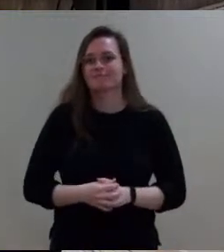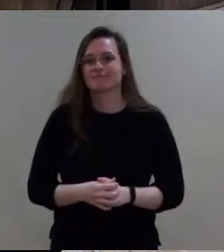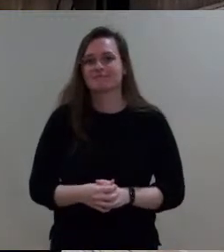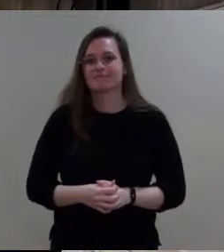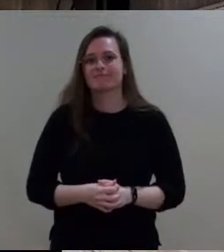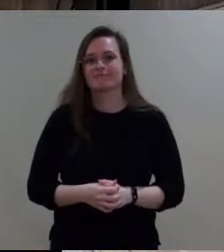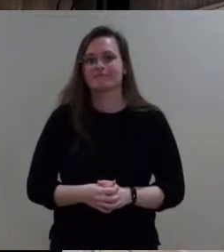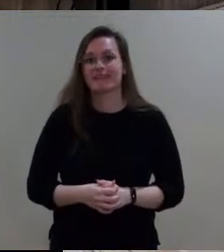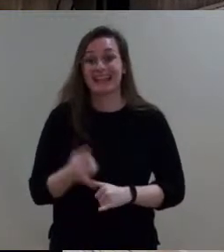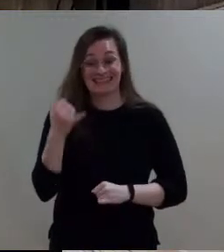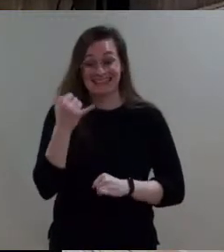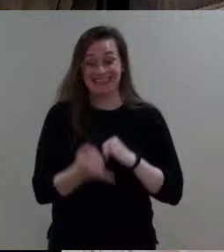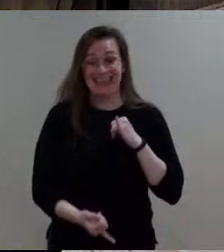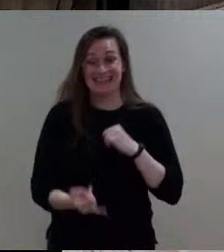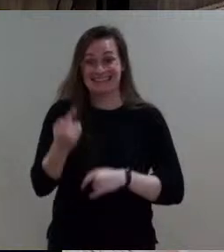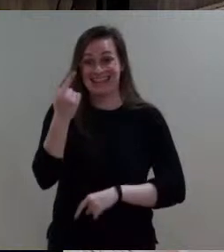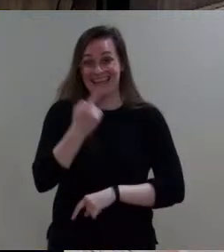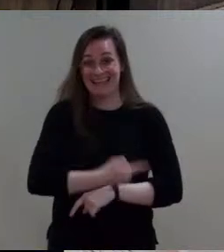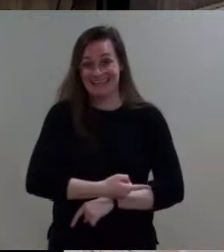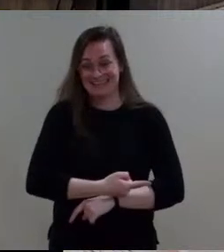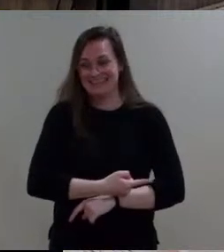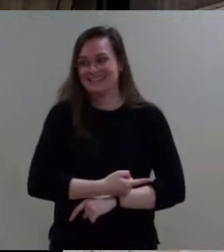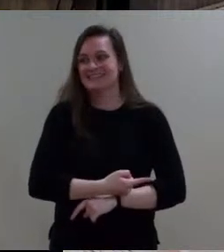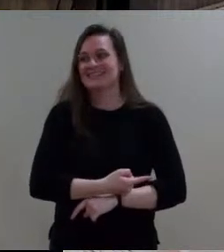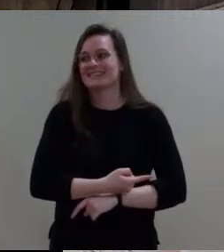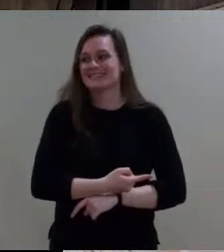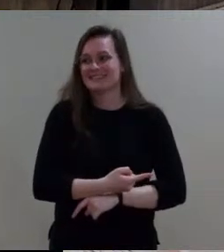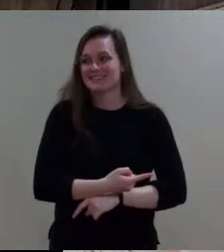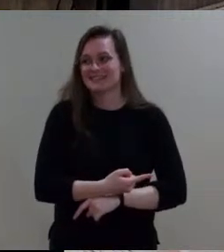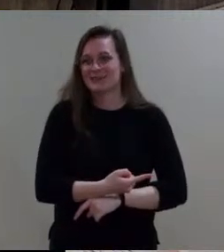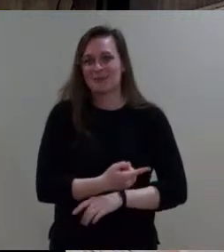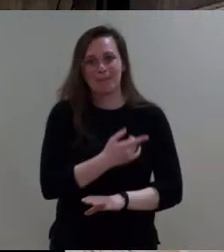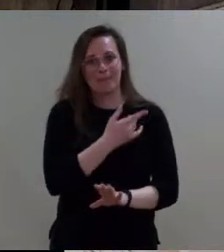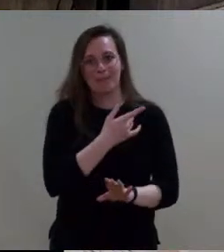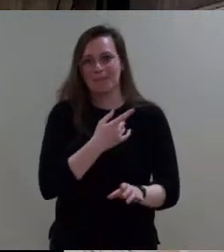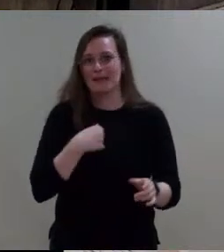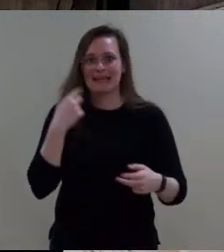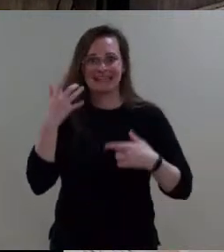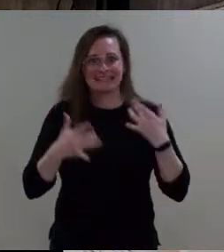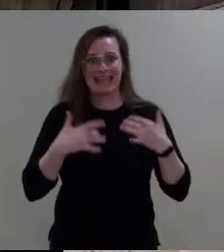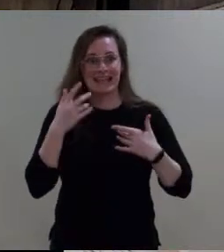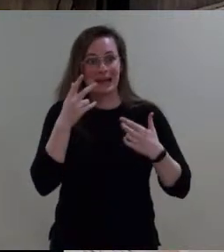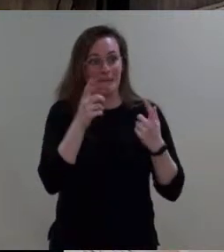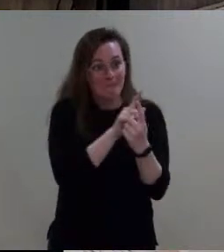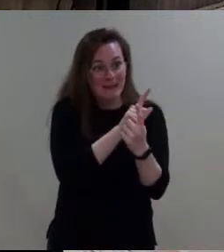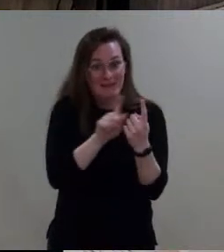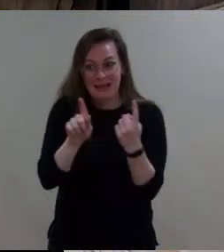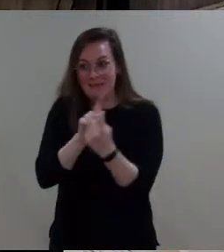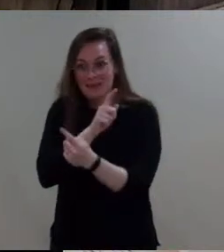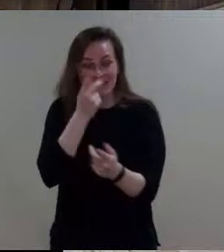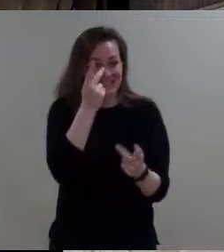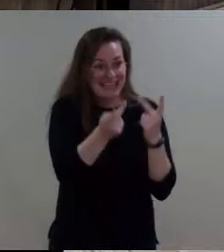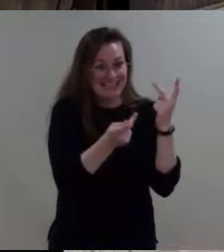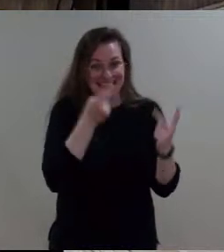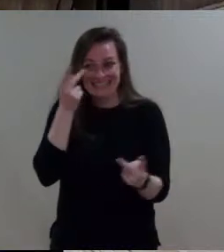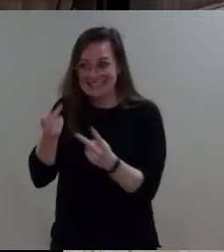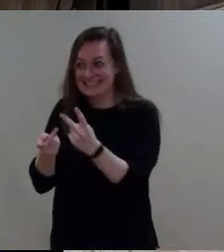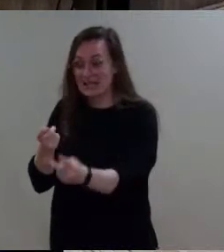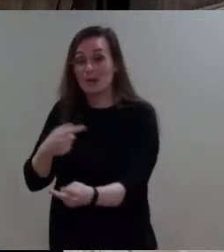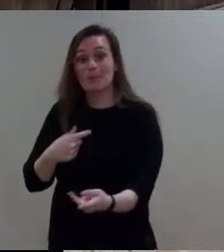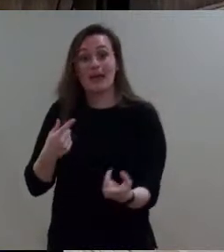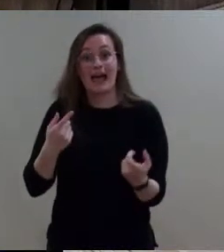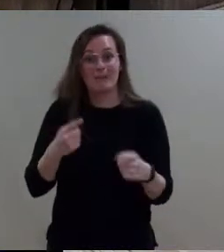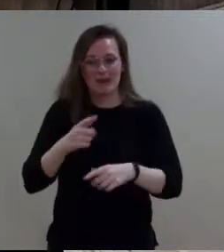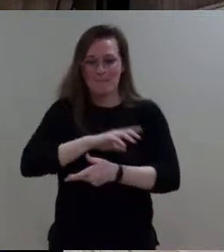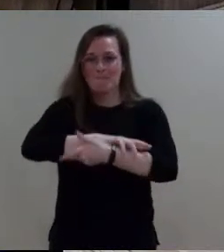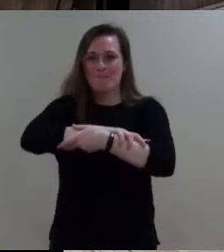as I was probably excited to see all these people, I hitched a ride with a couple of partners,